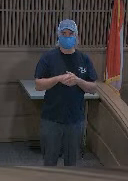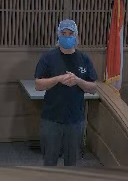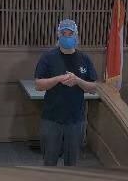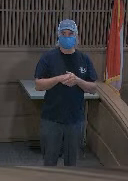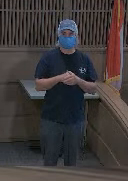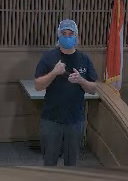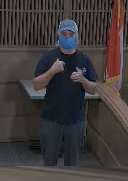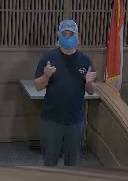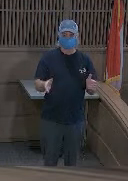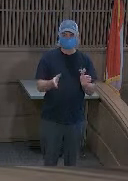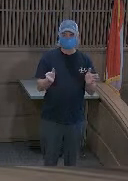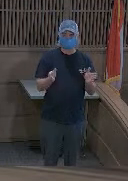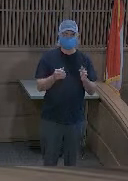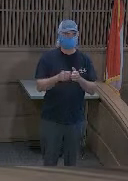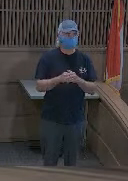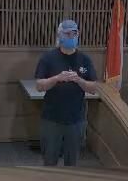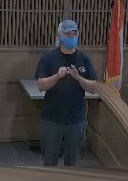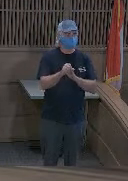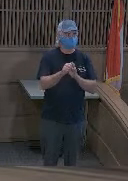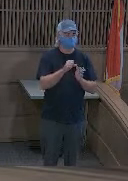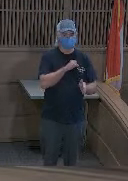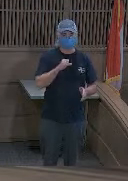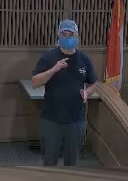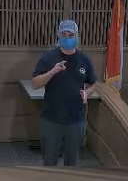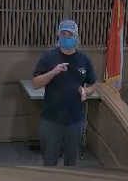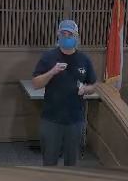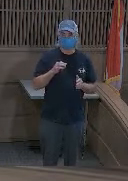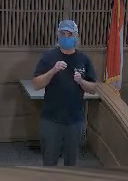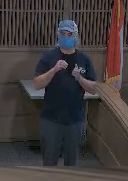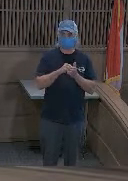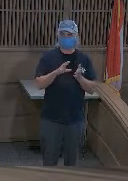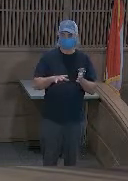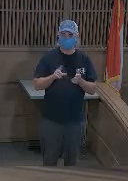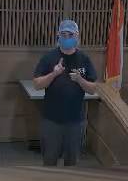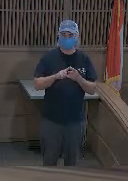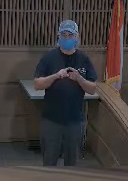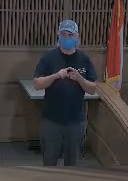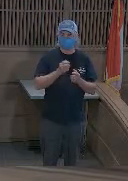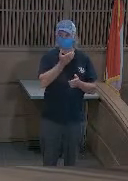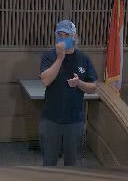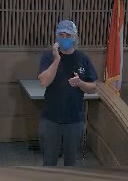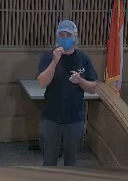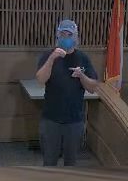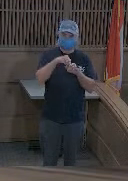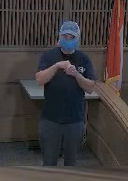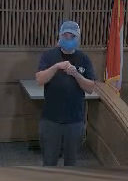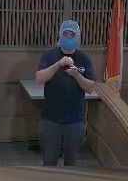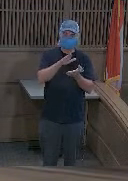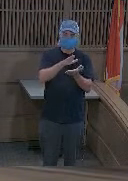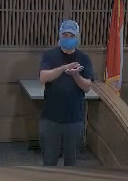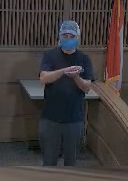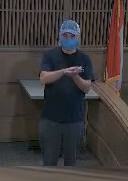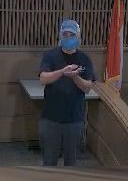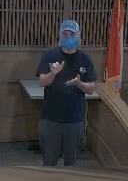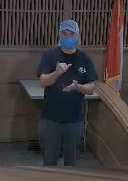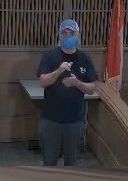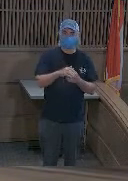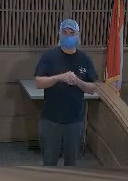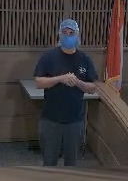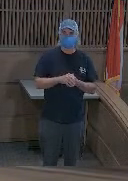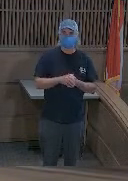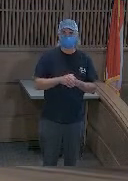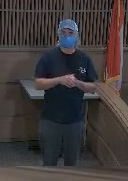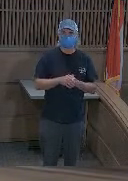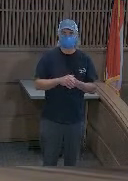encouraging staff and students to wear masks at school, encourage a mask mandate. But I want to tell you, you don't